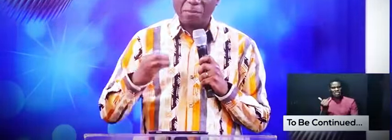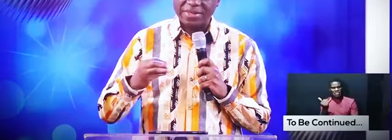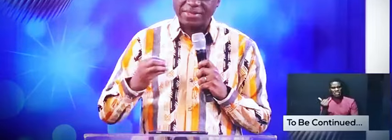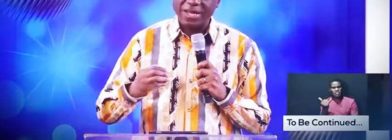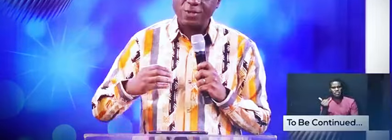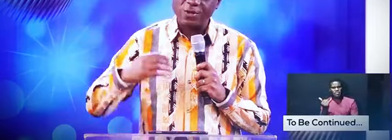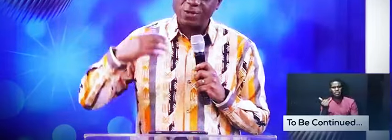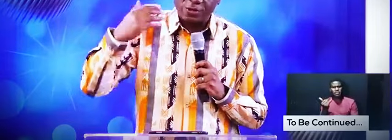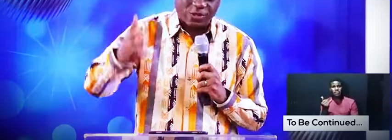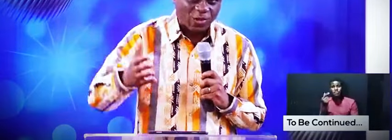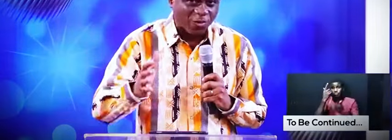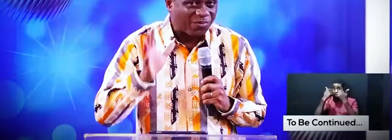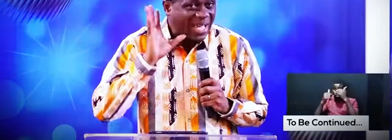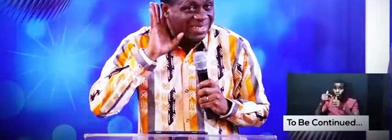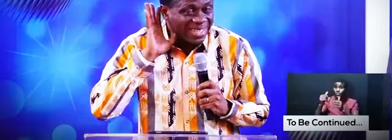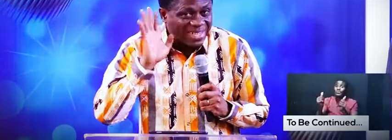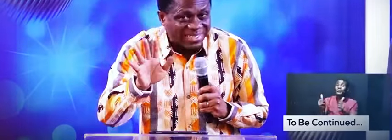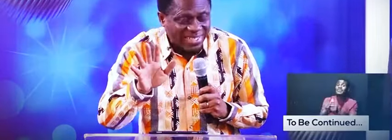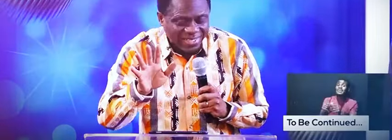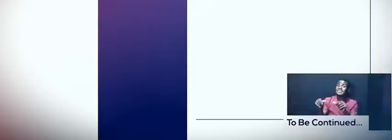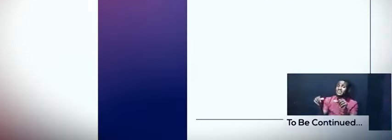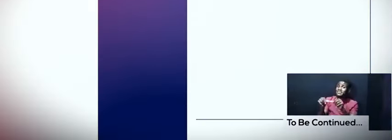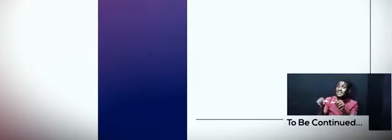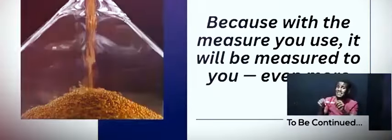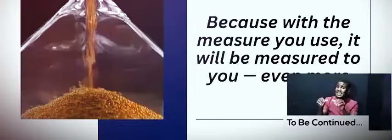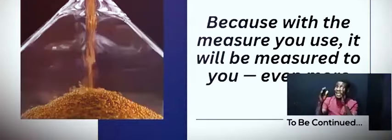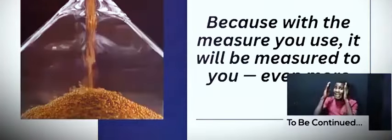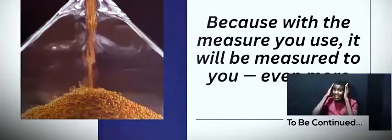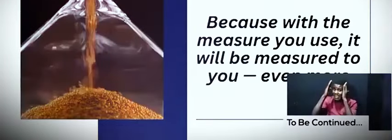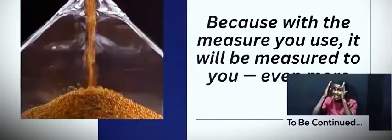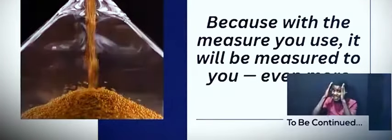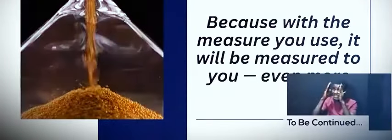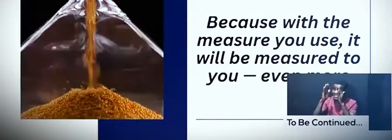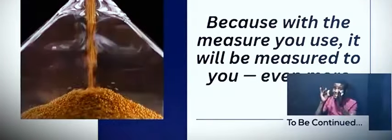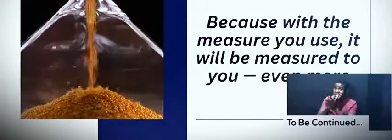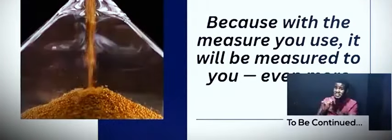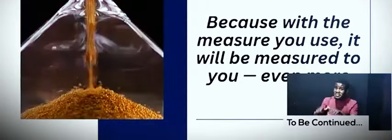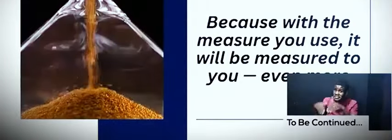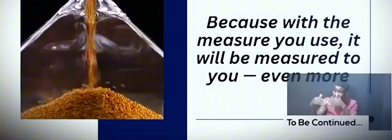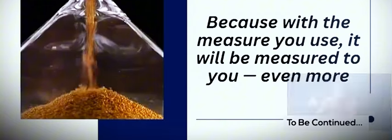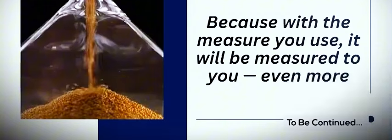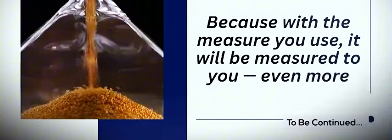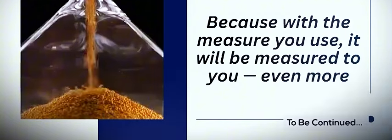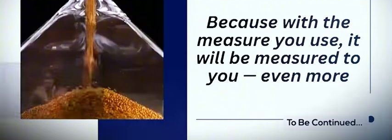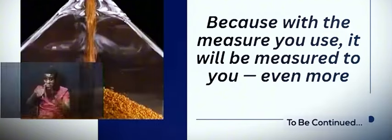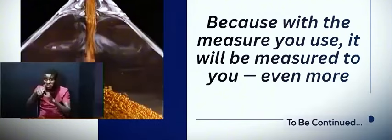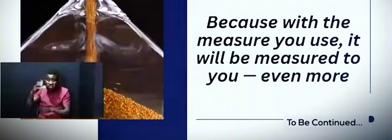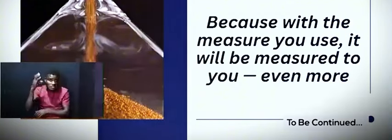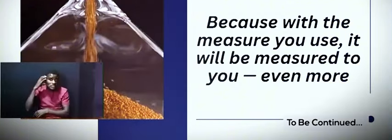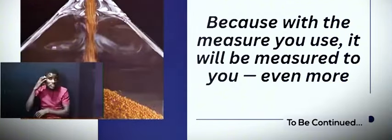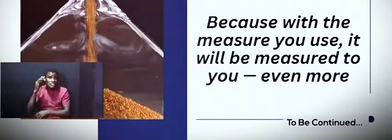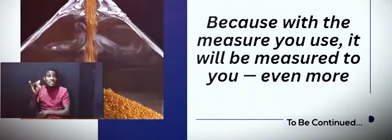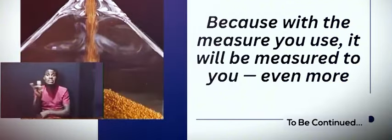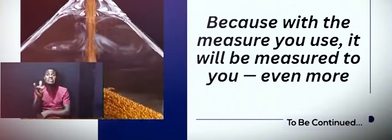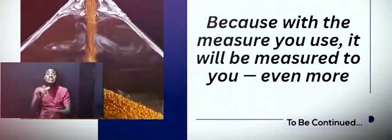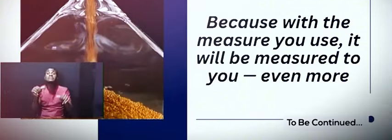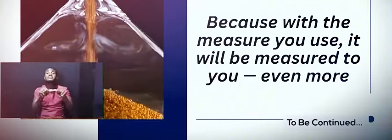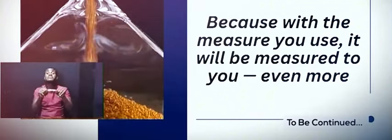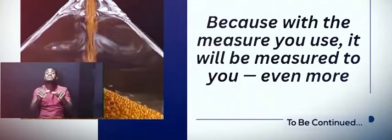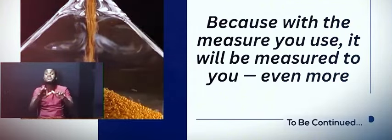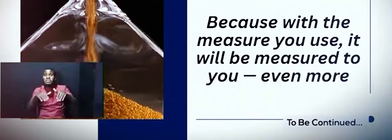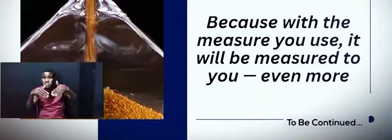Because with the measure you use, with the attention or concentration you give to what you are hearing, it will be measured to